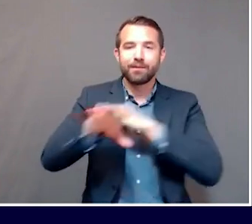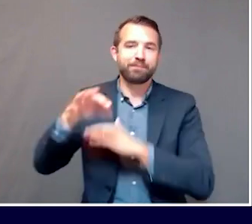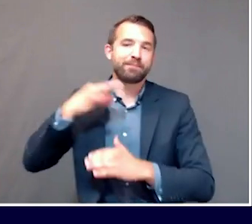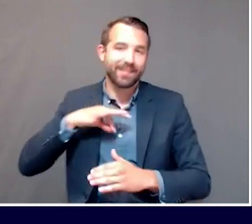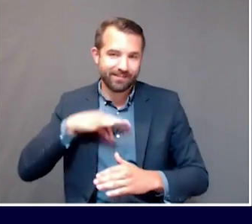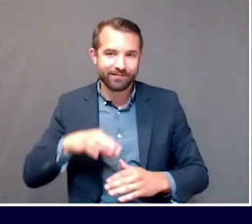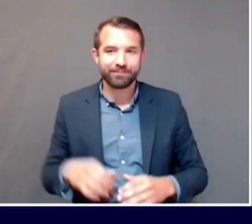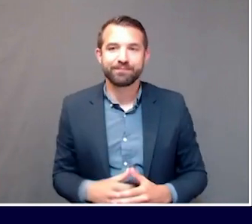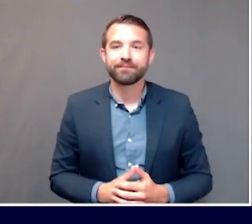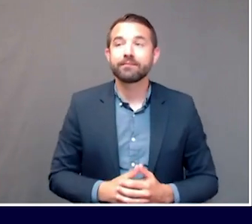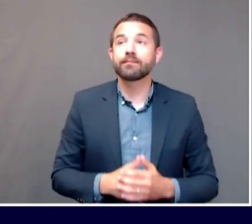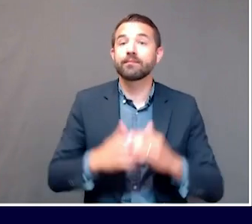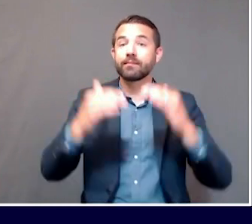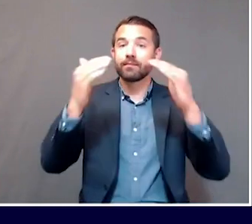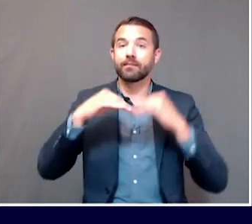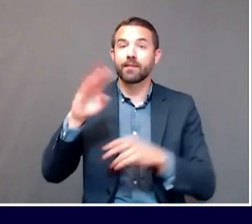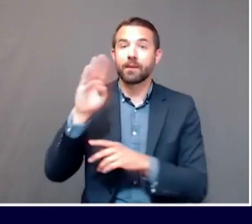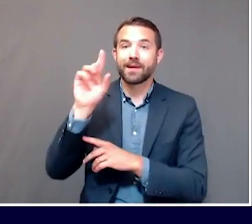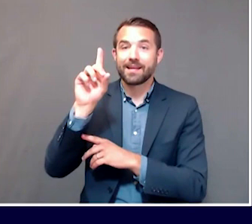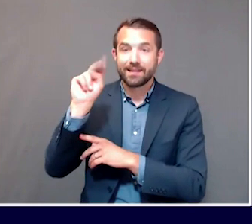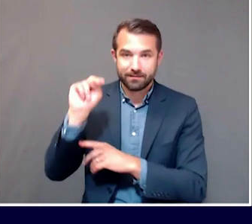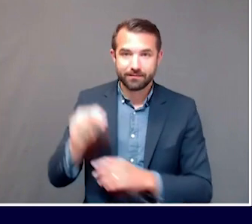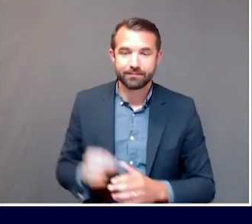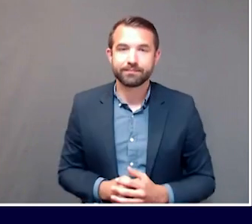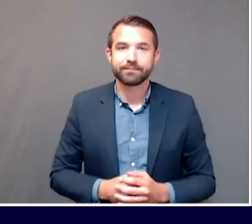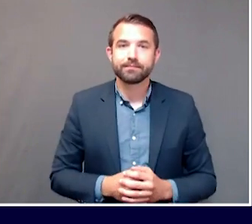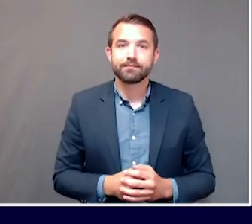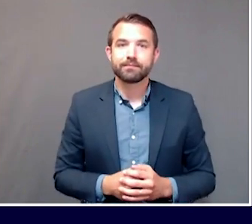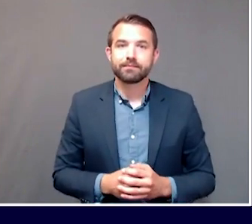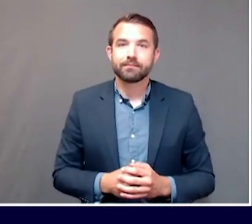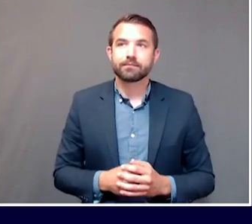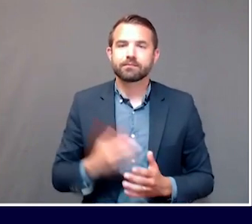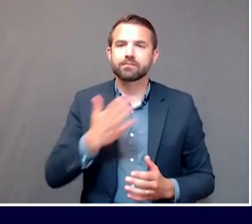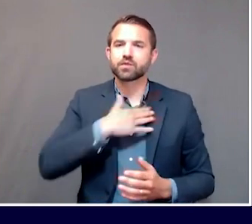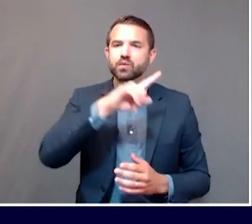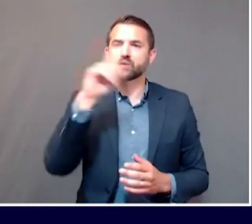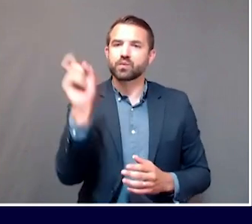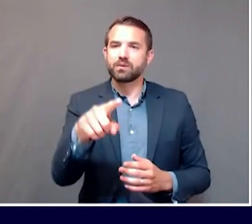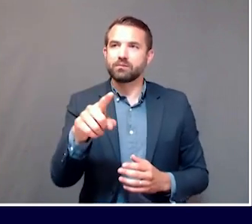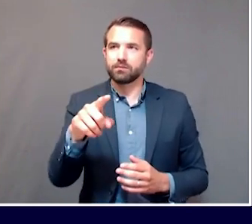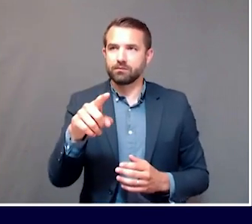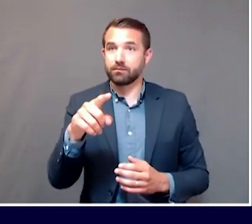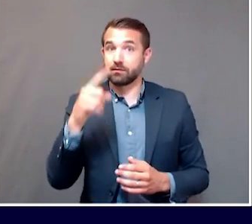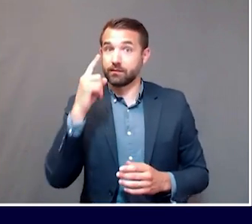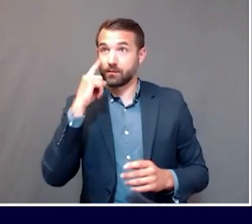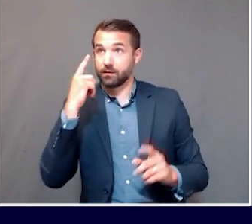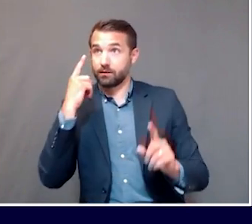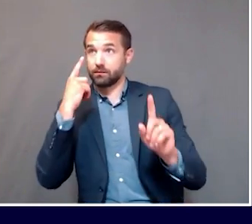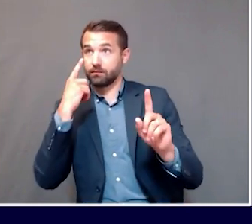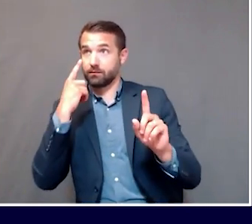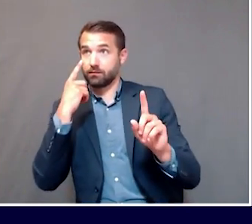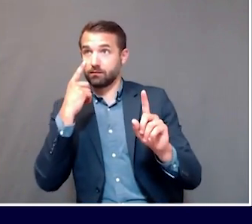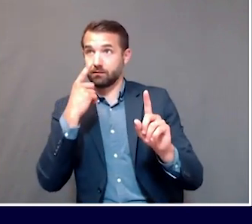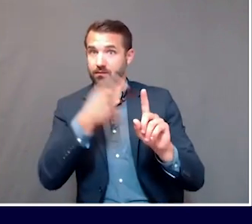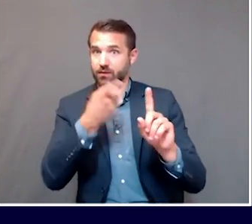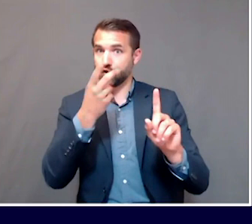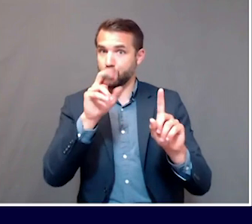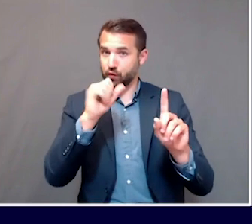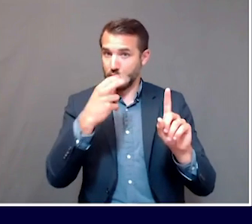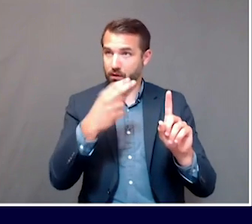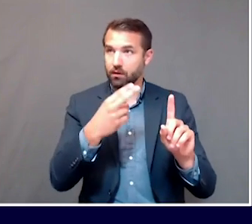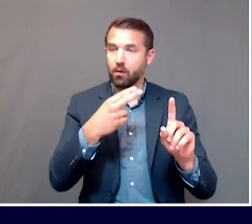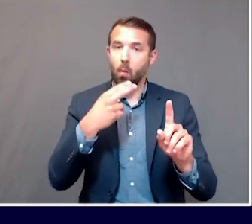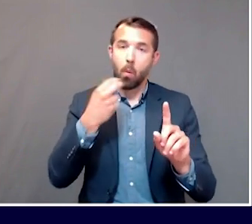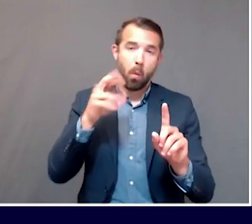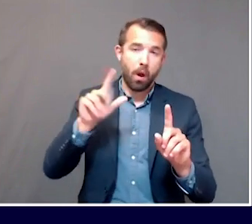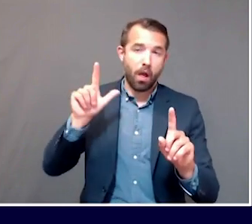Thank you, Dr. Shah. I think my question would be for you or Commissioner Lambrew. Has the state done or